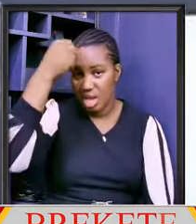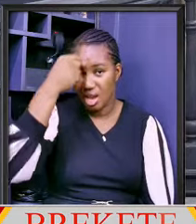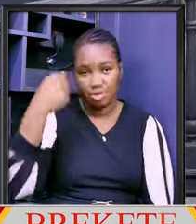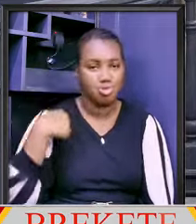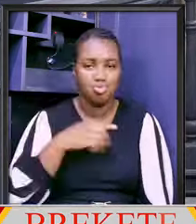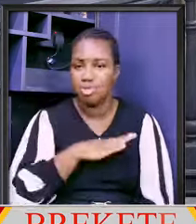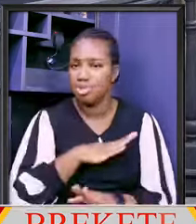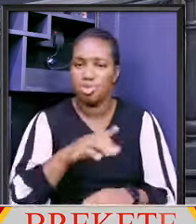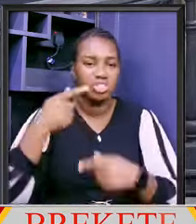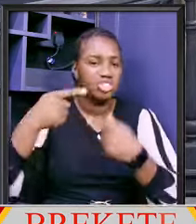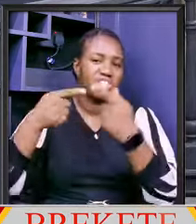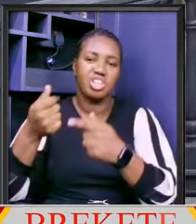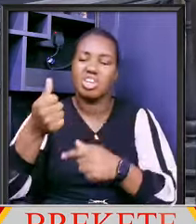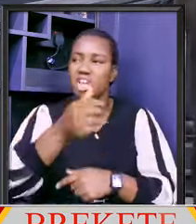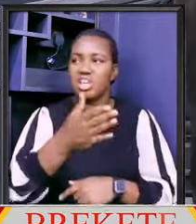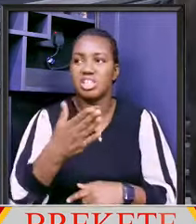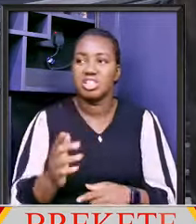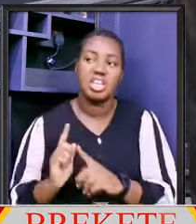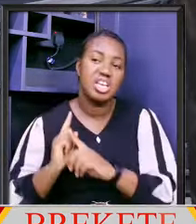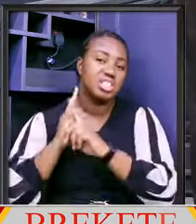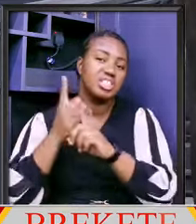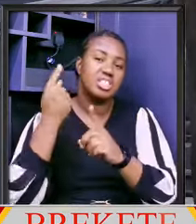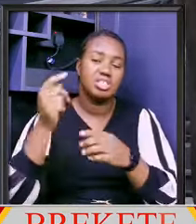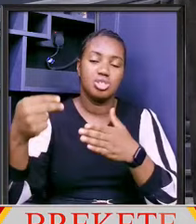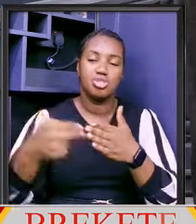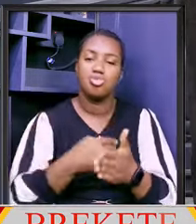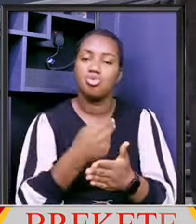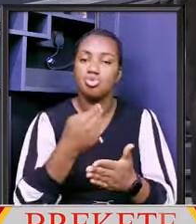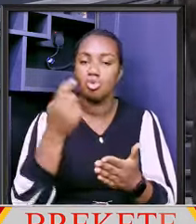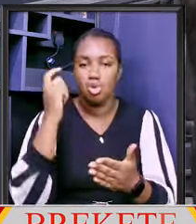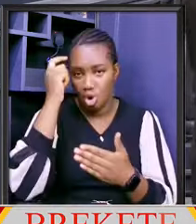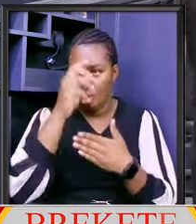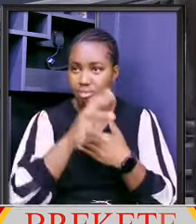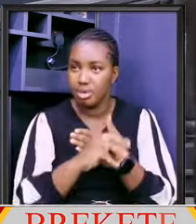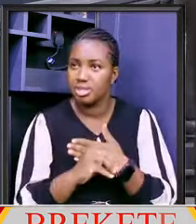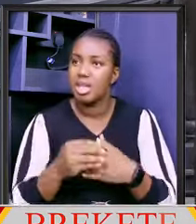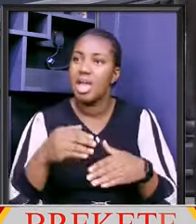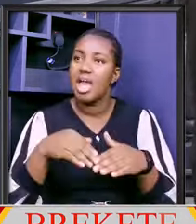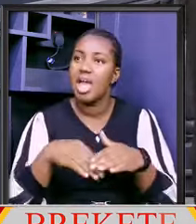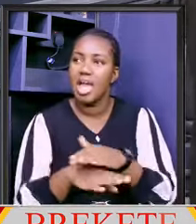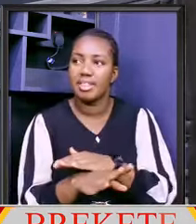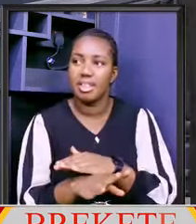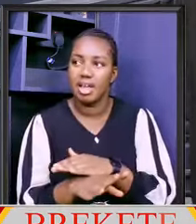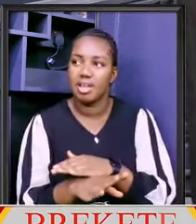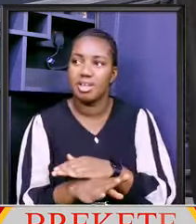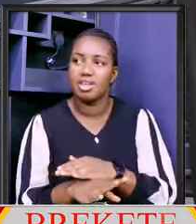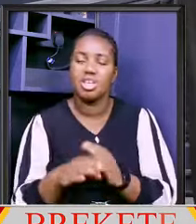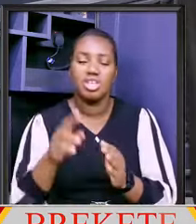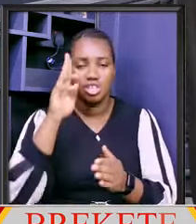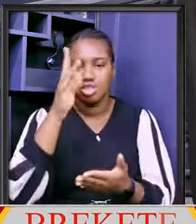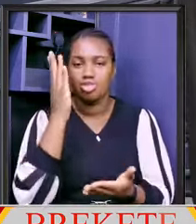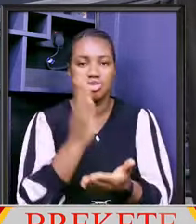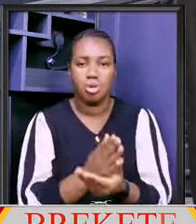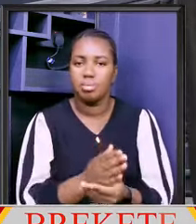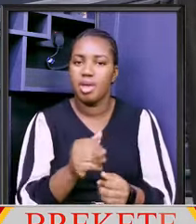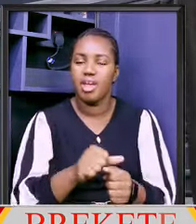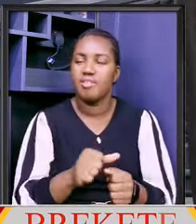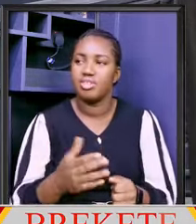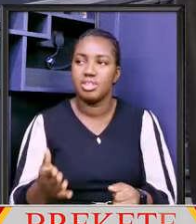Kano, we are not generating anything since the new government entered. It has stopped everything. Both the government. Before it was